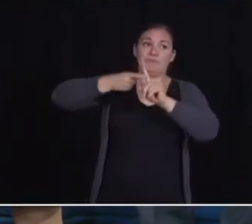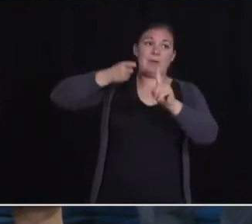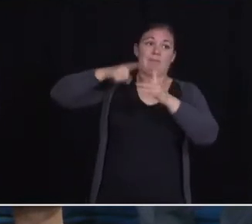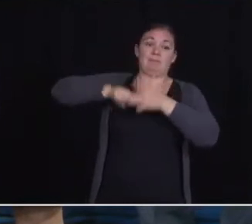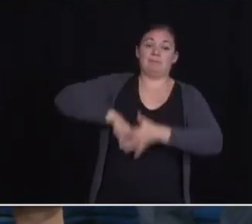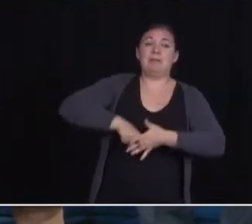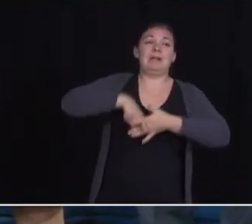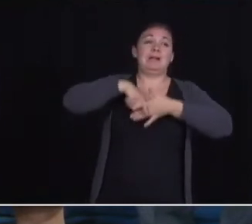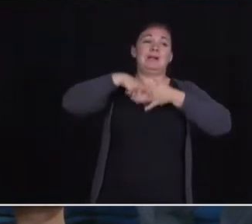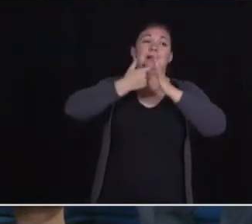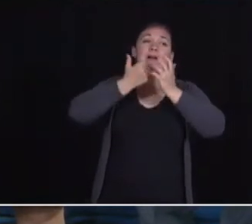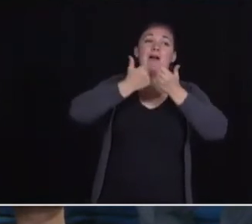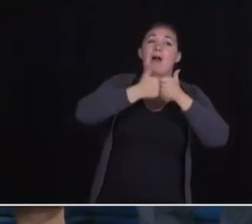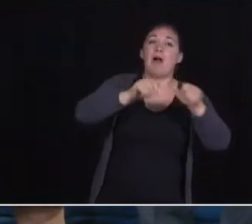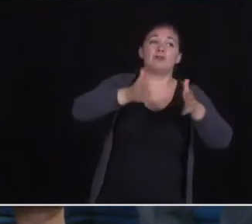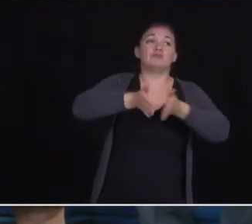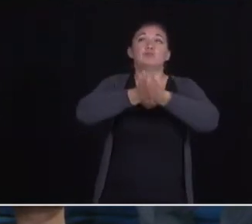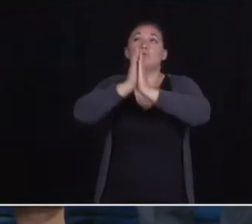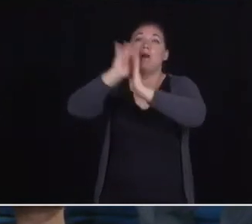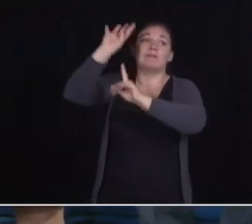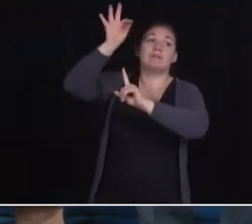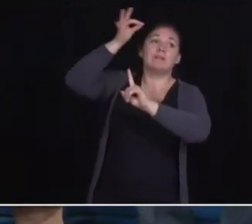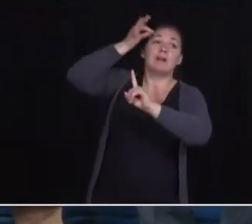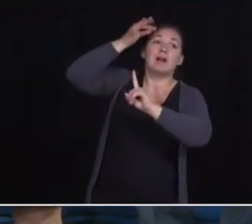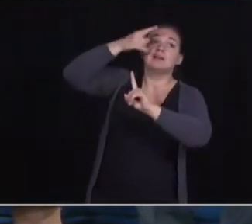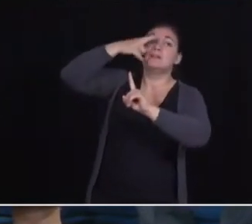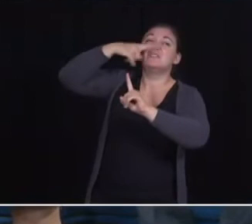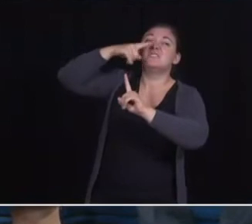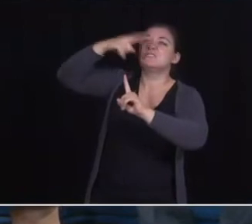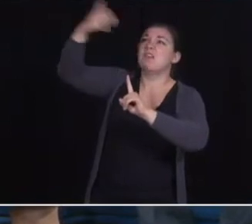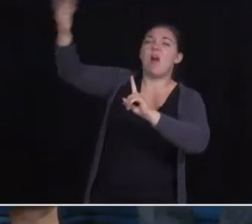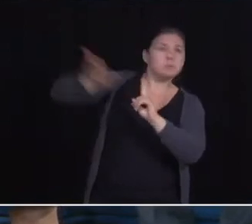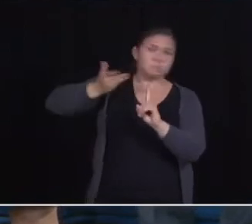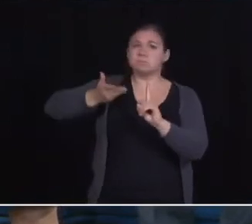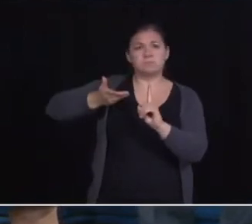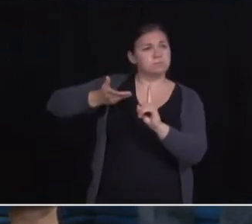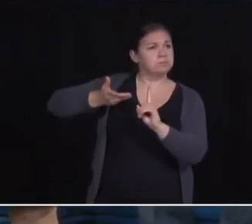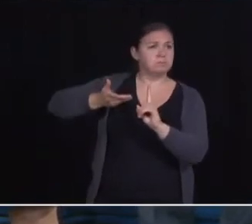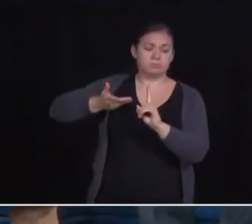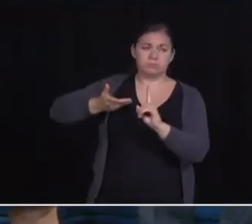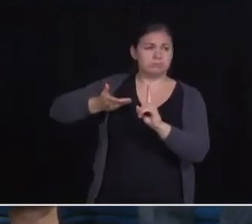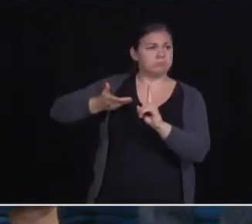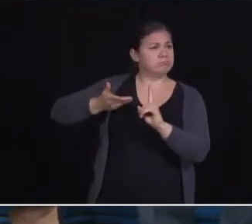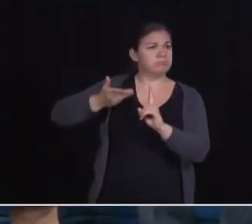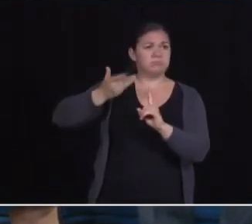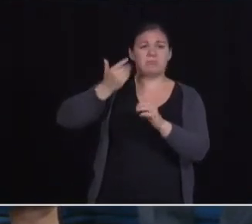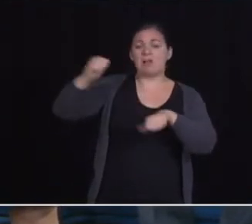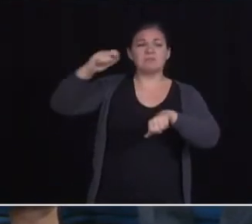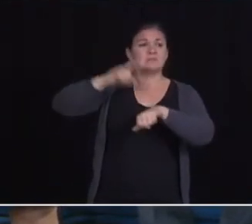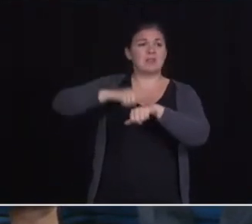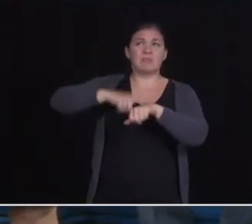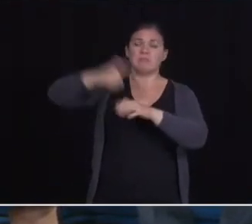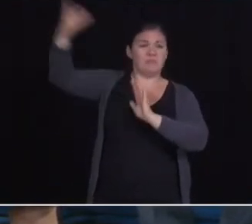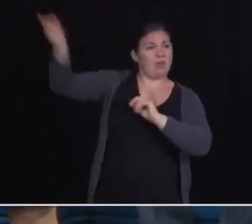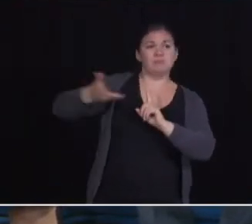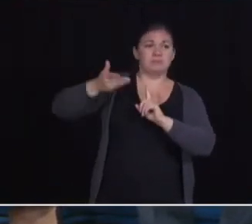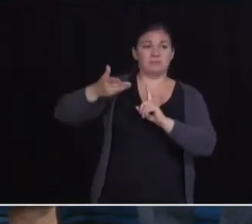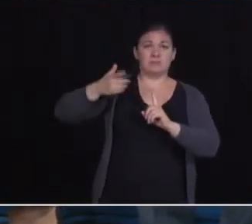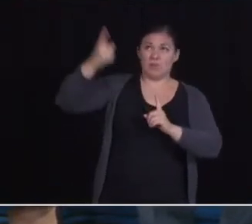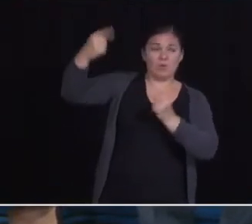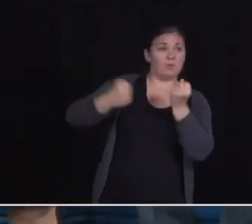from the federal government, they've gone above and beyond to support not just us, but the entire